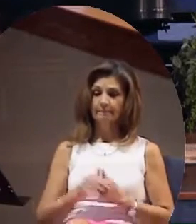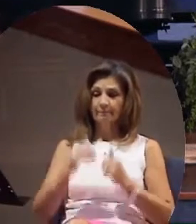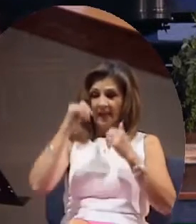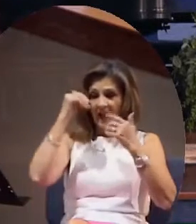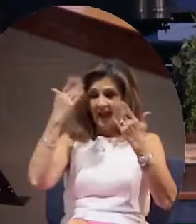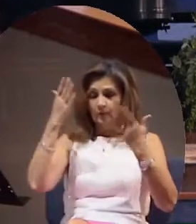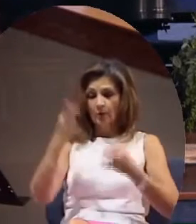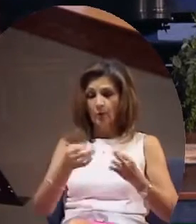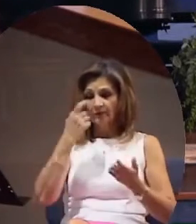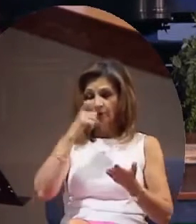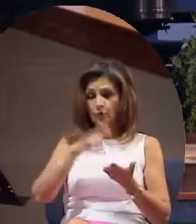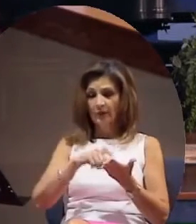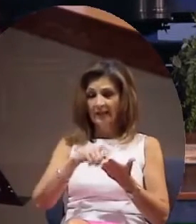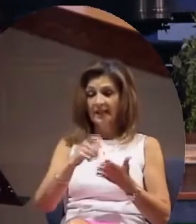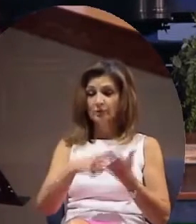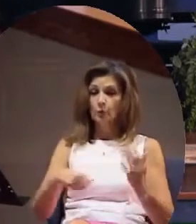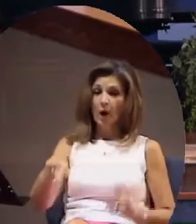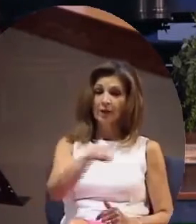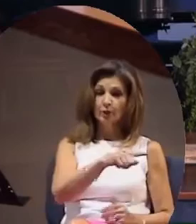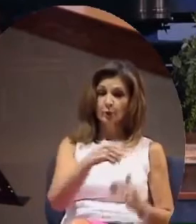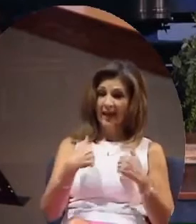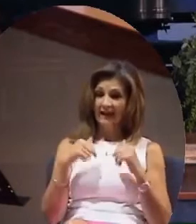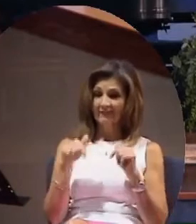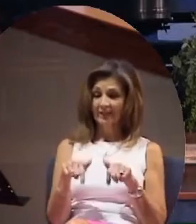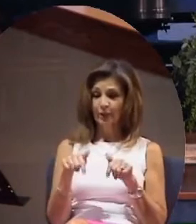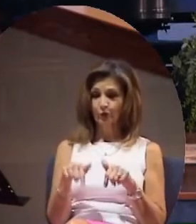you realize what you got here.